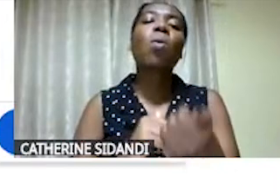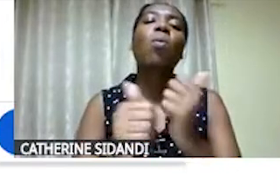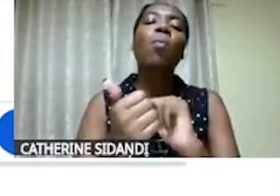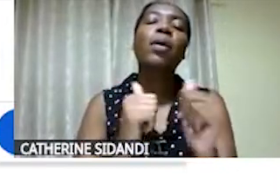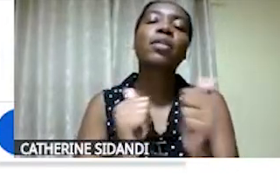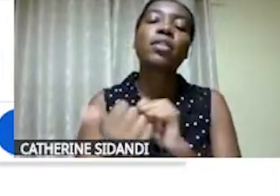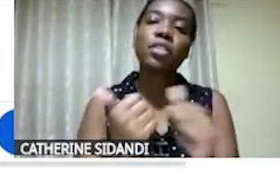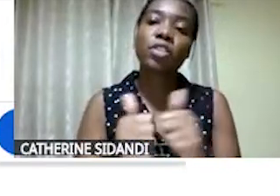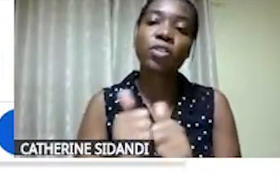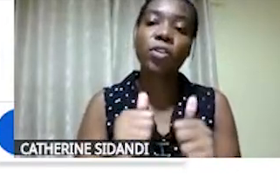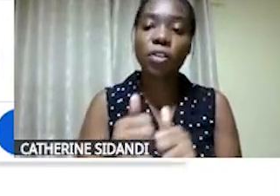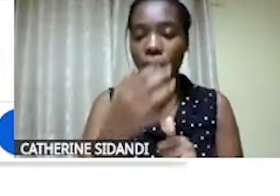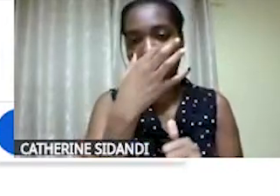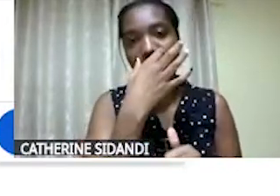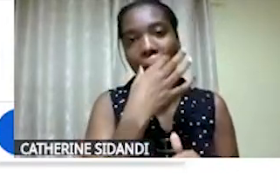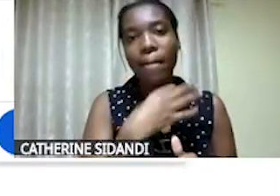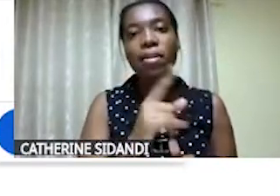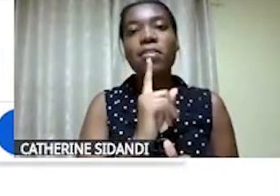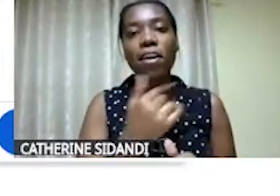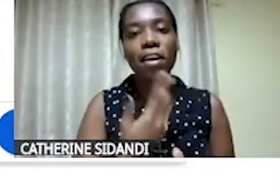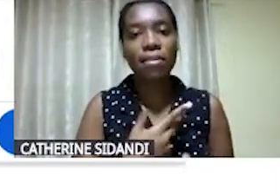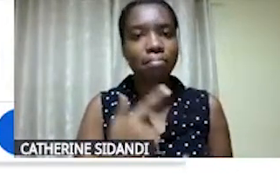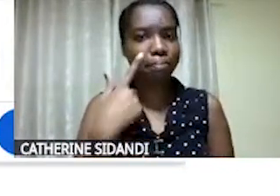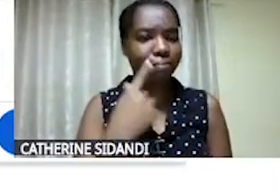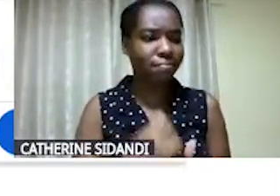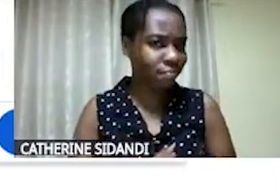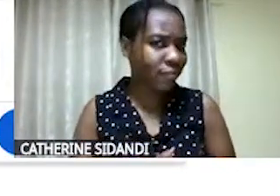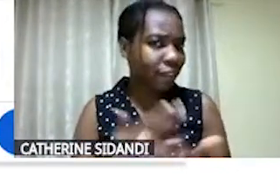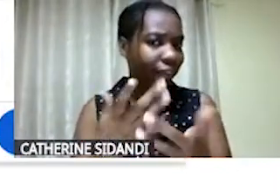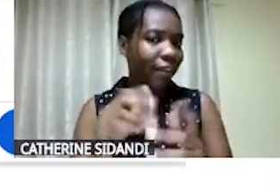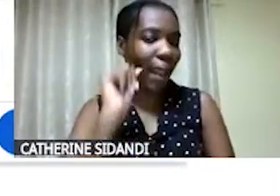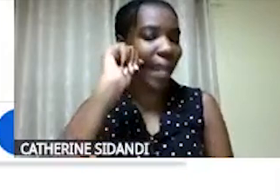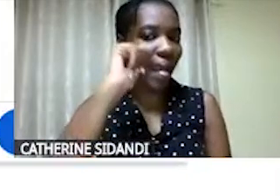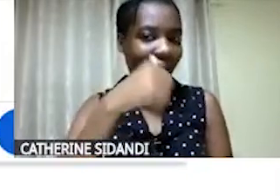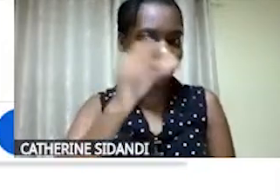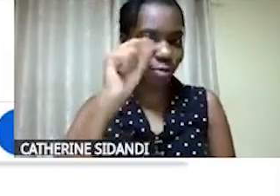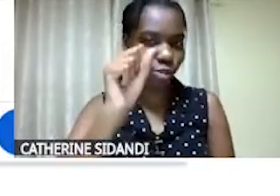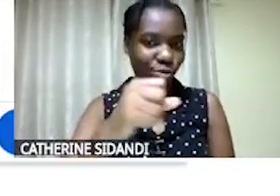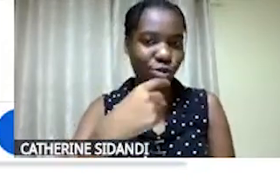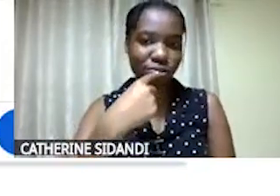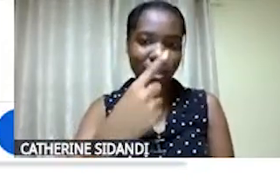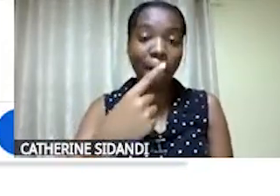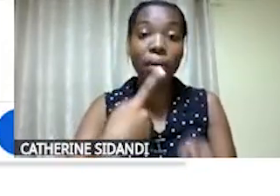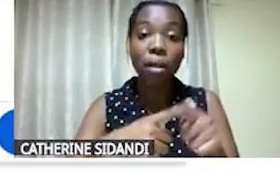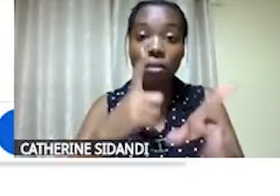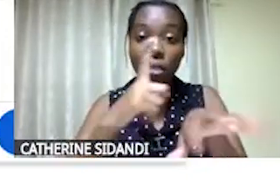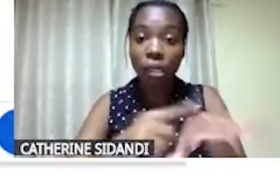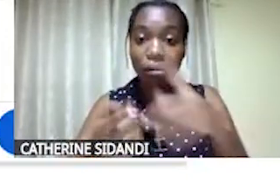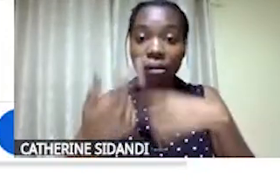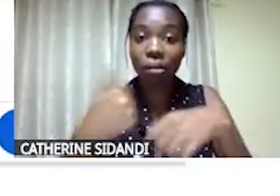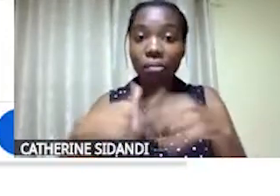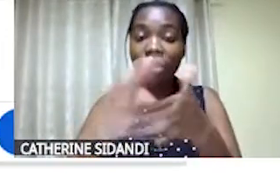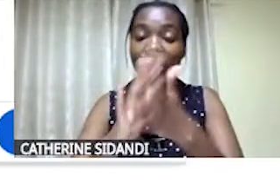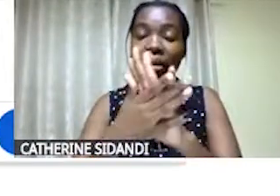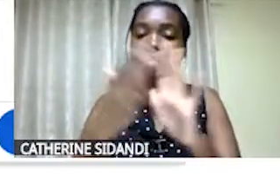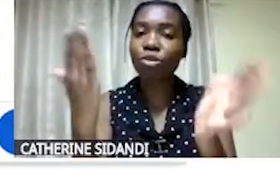quotes, seems to be like a nice thing to say. But when it comes into reality and the practicality of it into